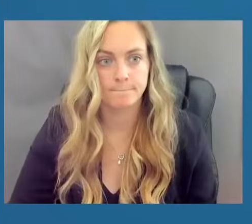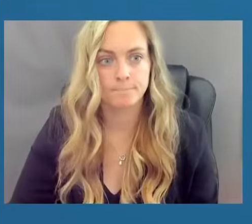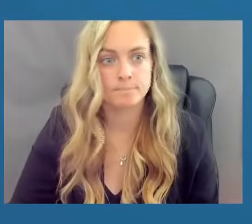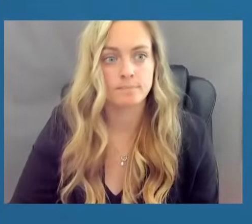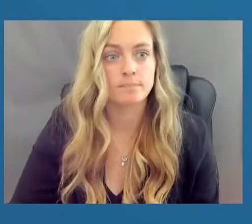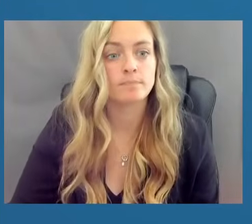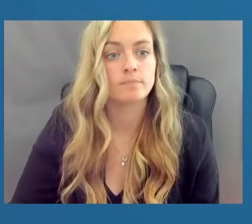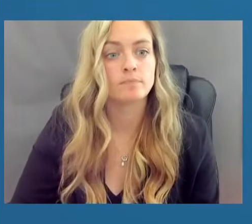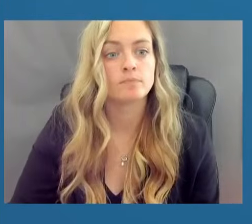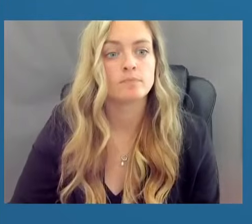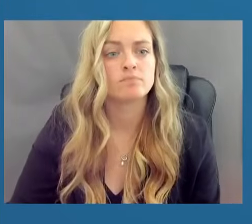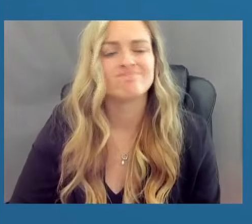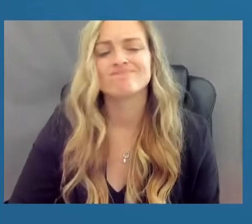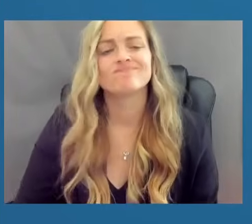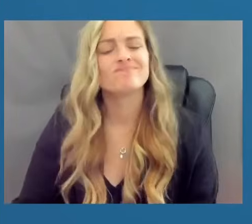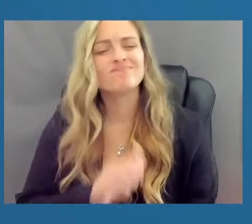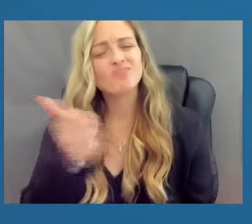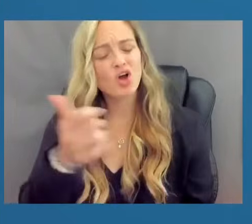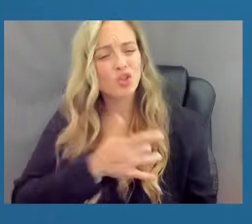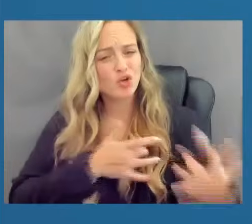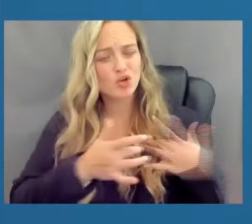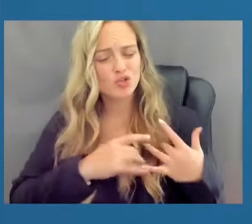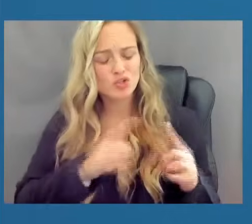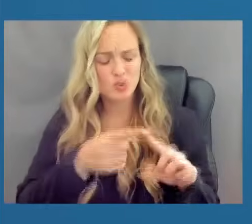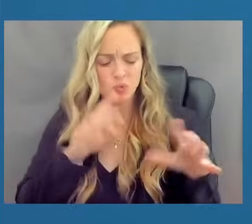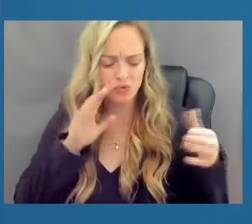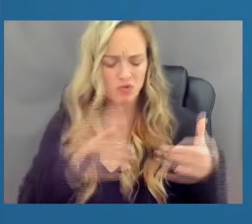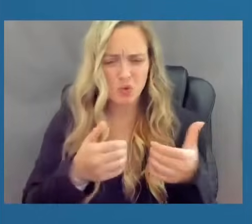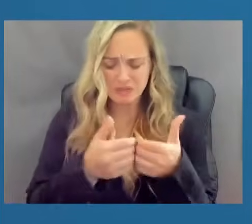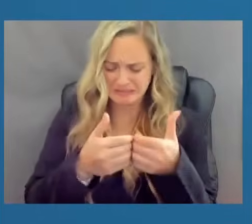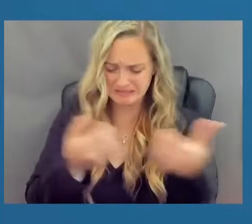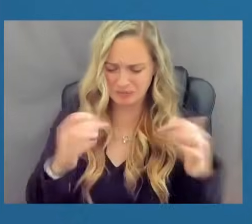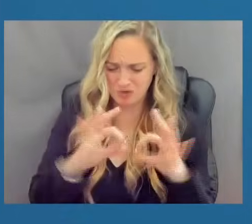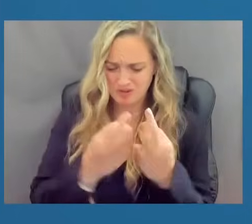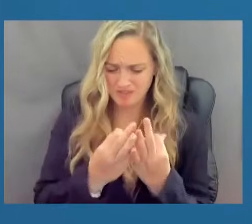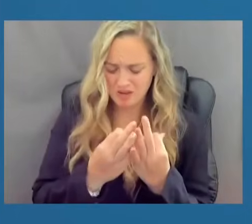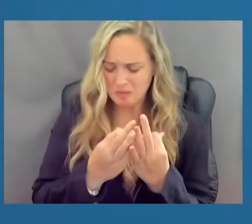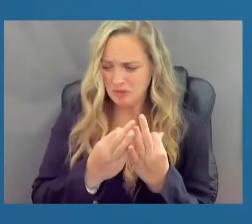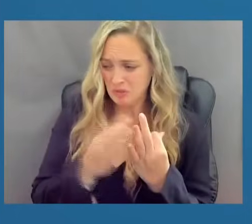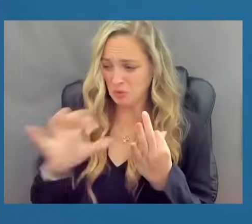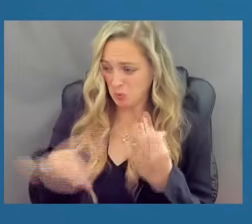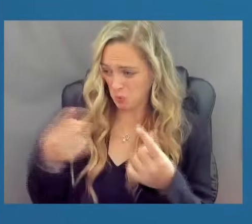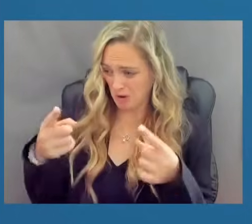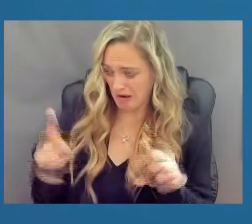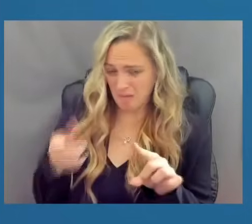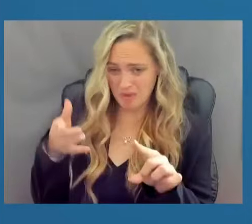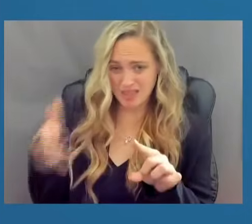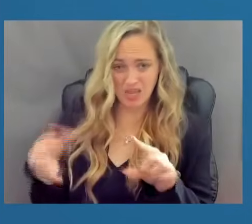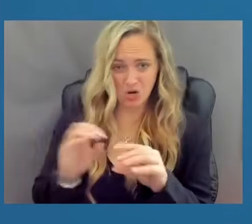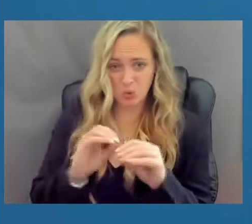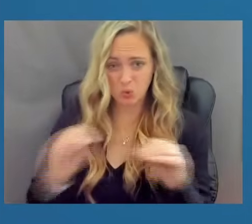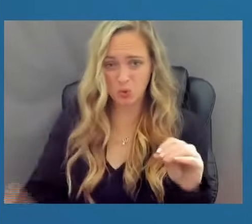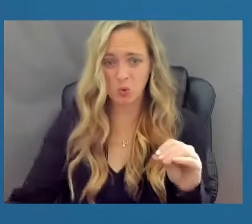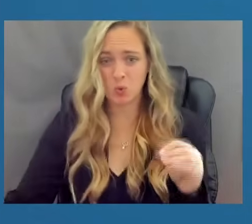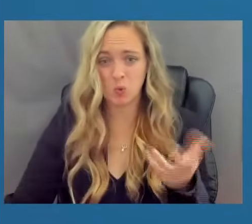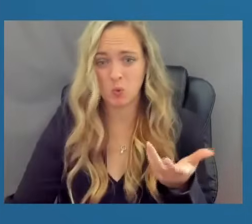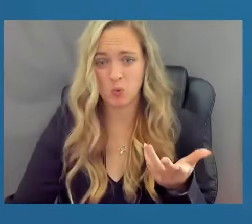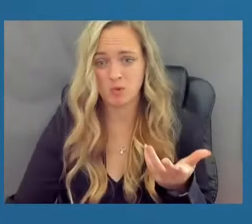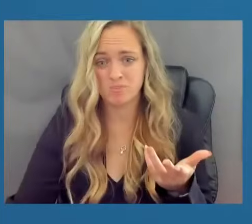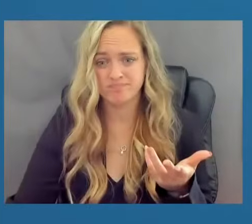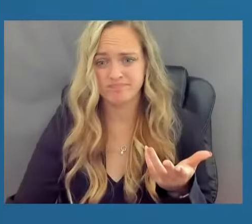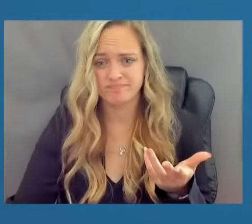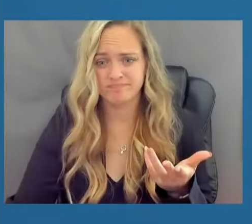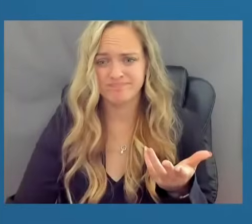also concerned because when you focus on separating families and doing what they did with no legitimate